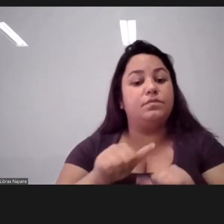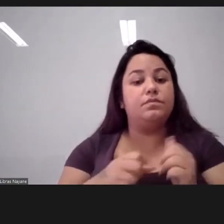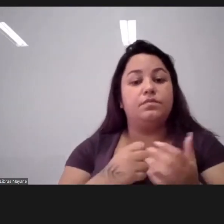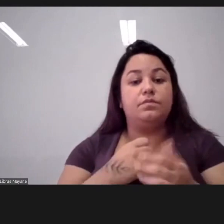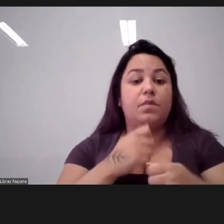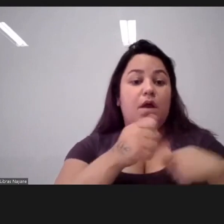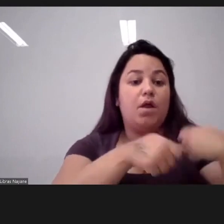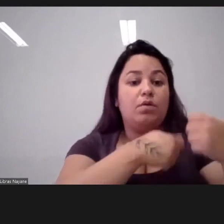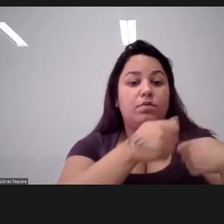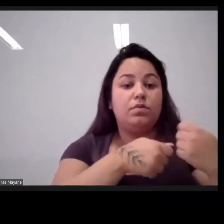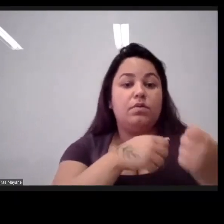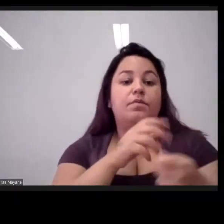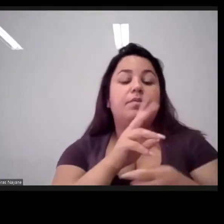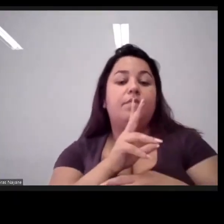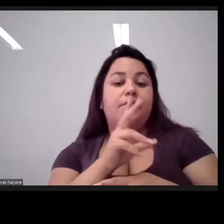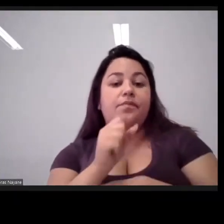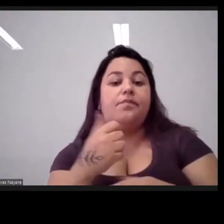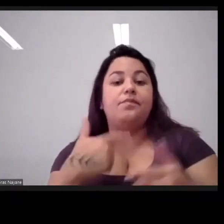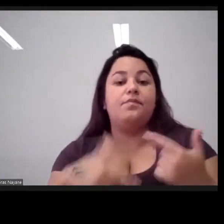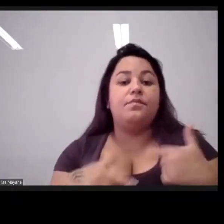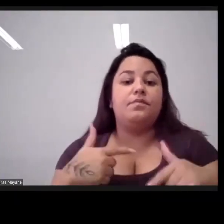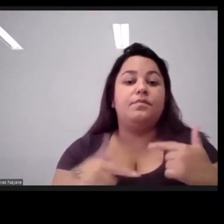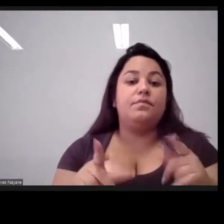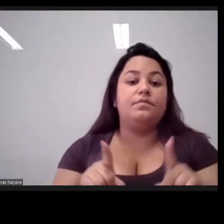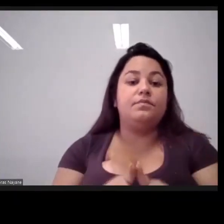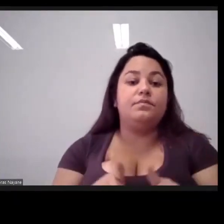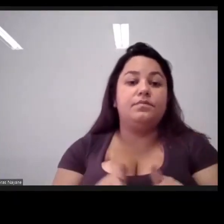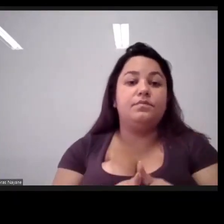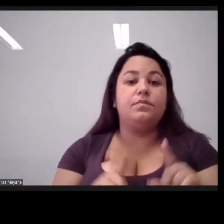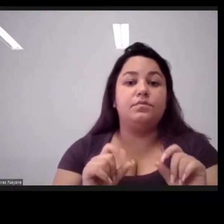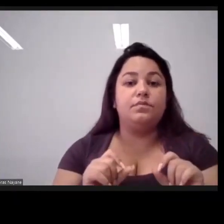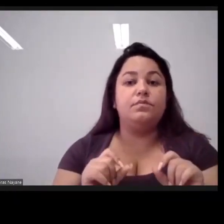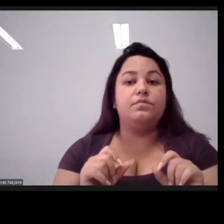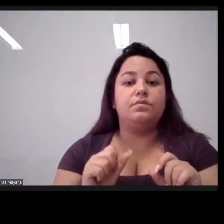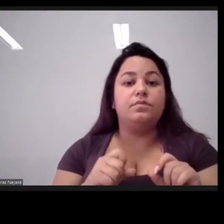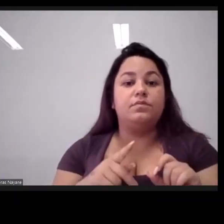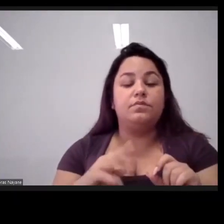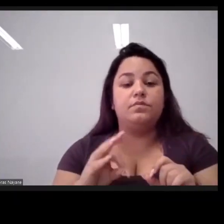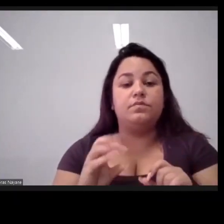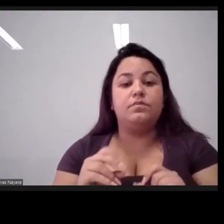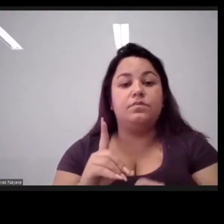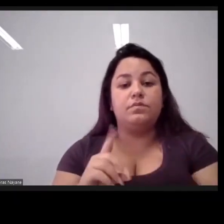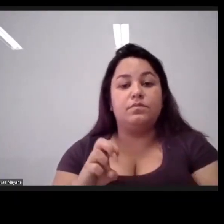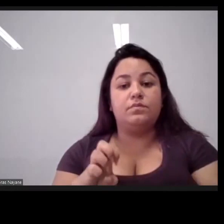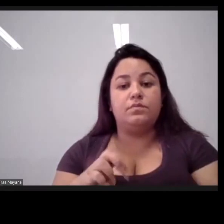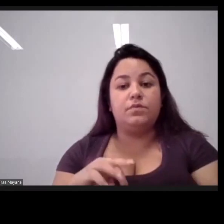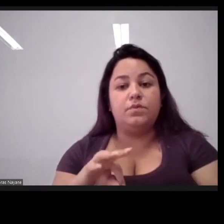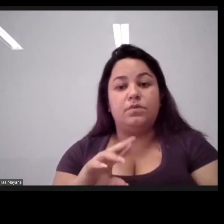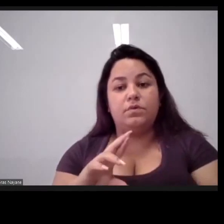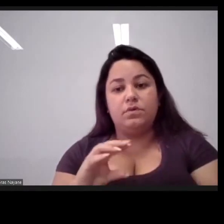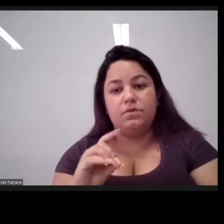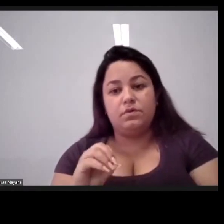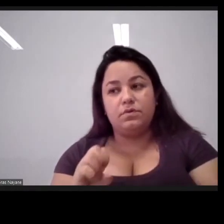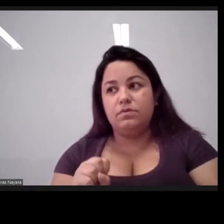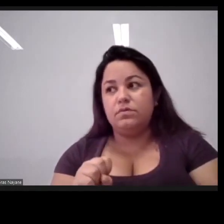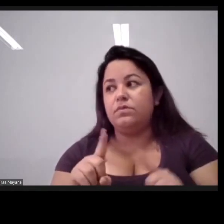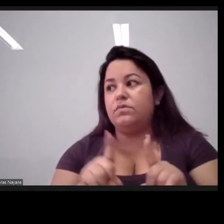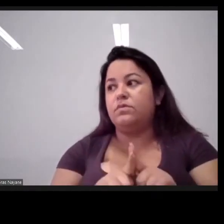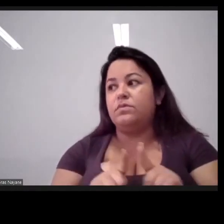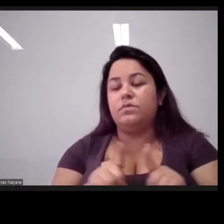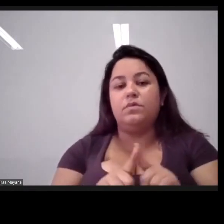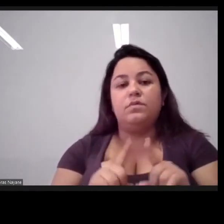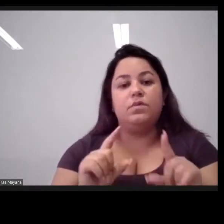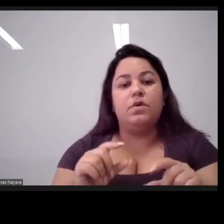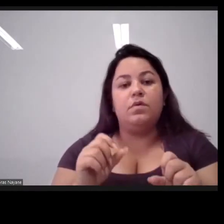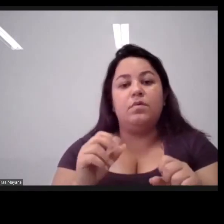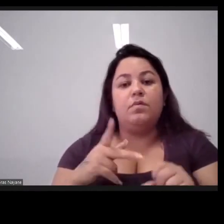changing demographics, and an emerging new pensions landscape. Although the pension system